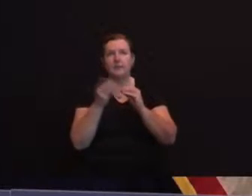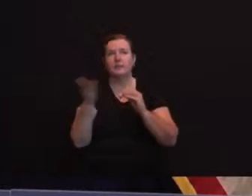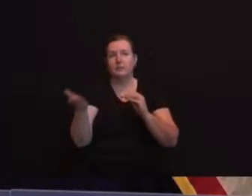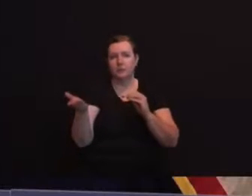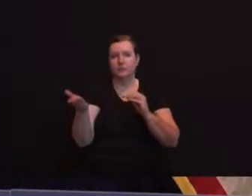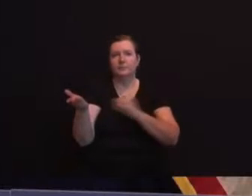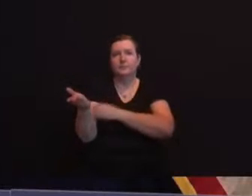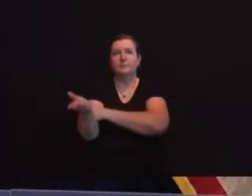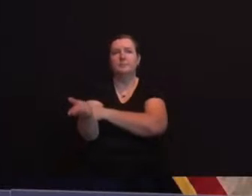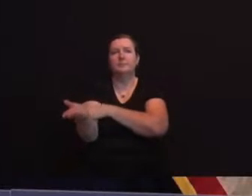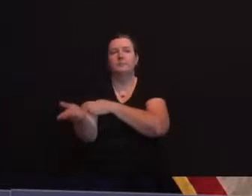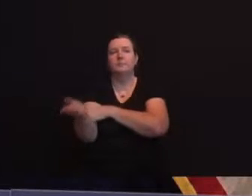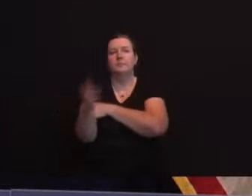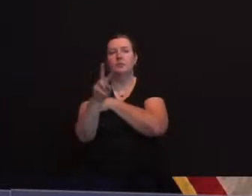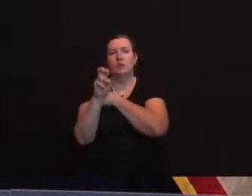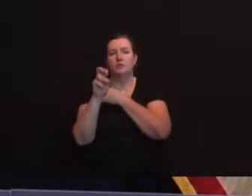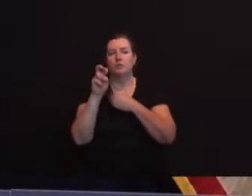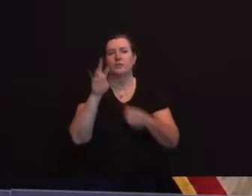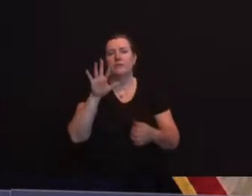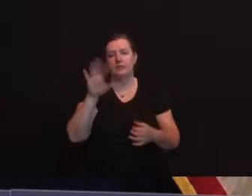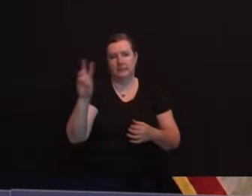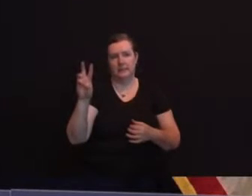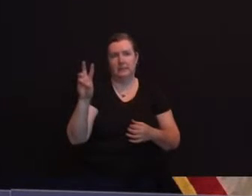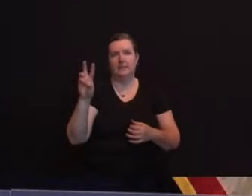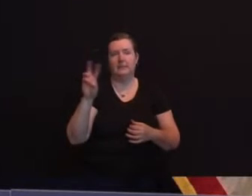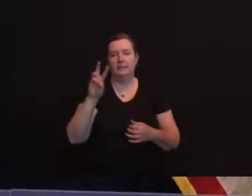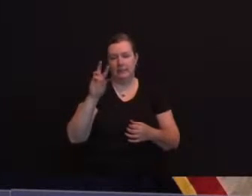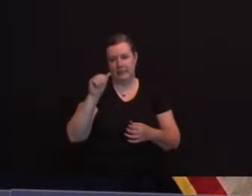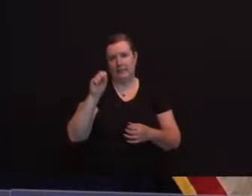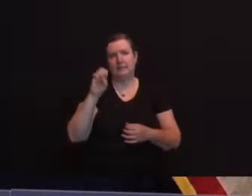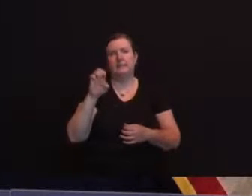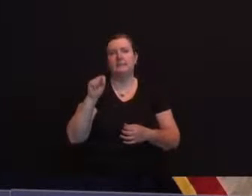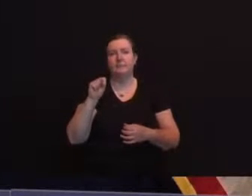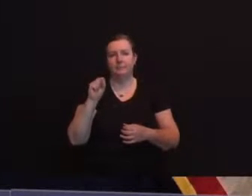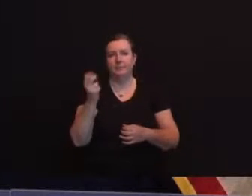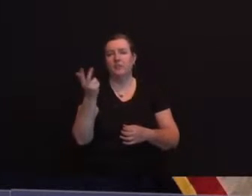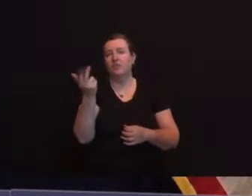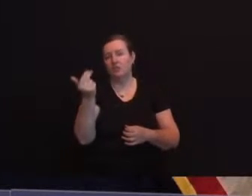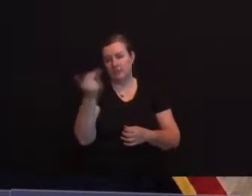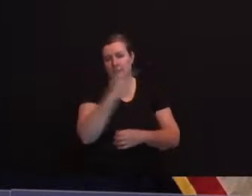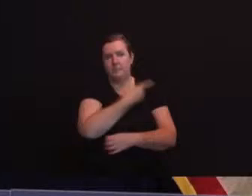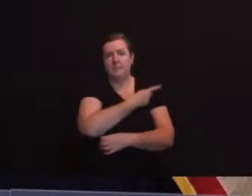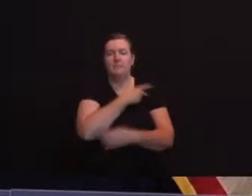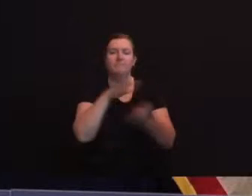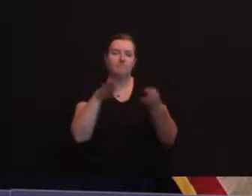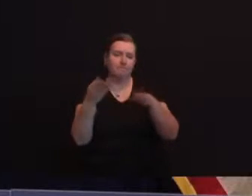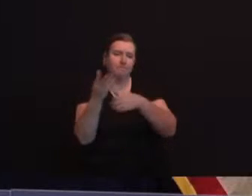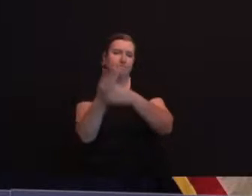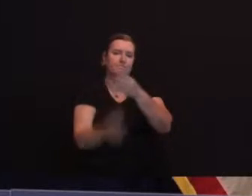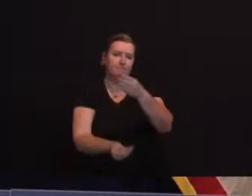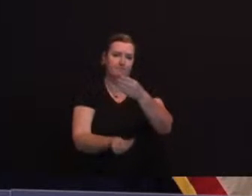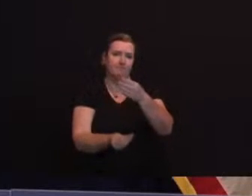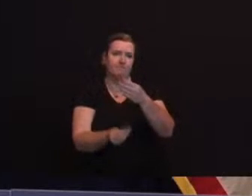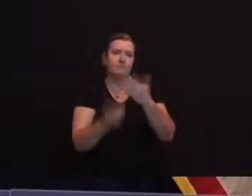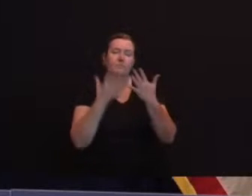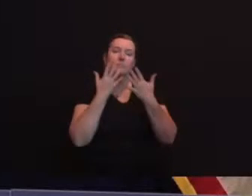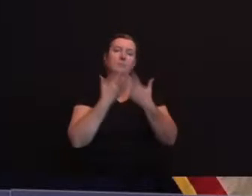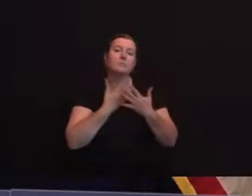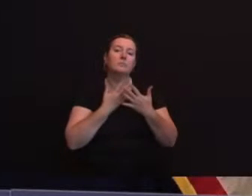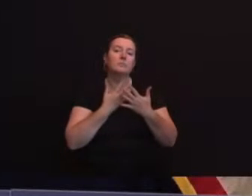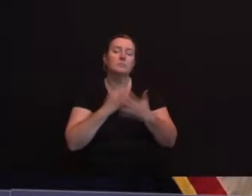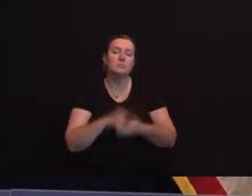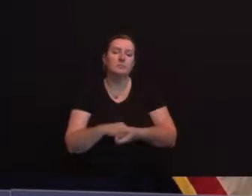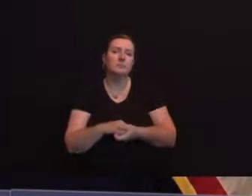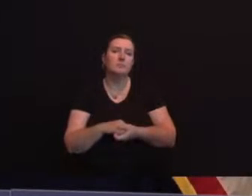are 256 cases and 13 patient deaths. I unfortunately report